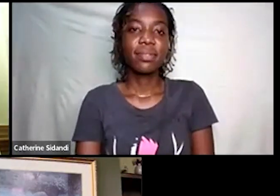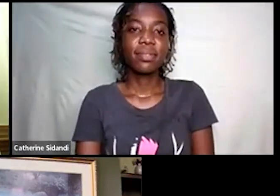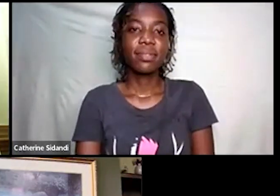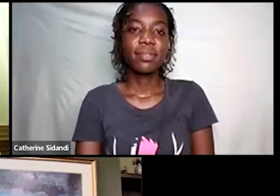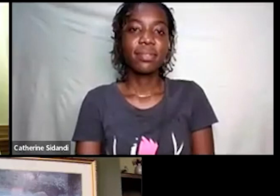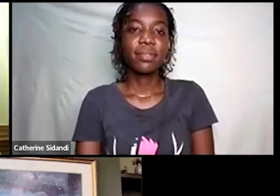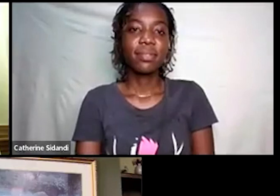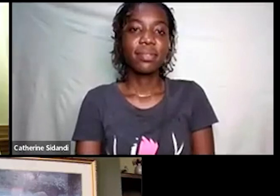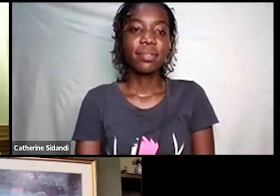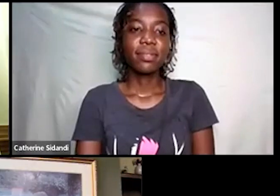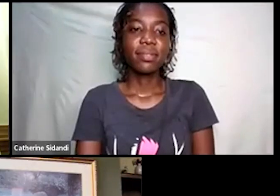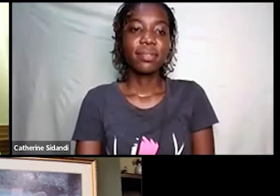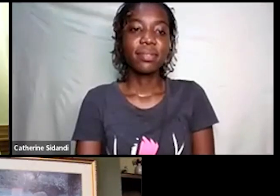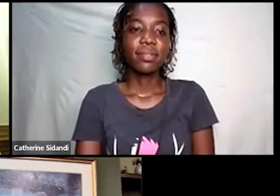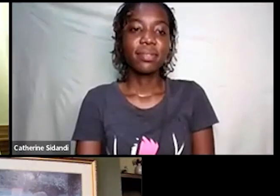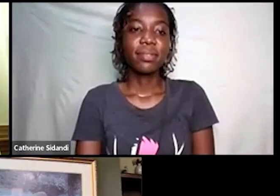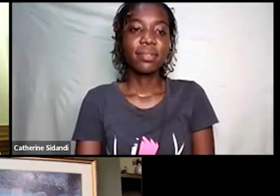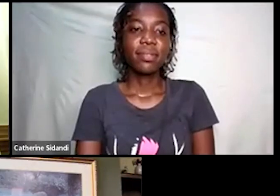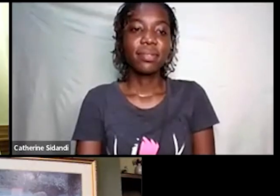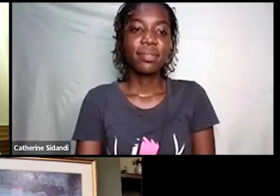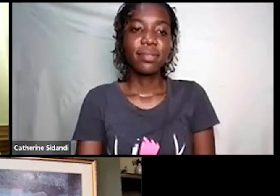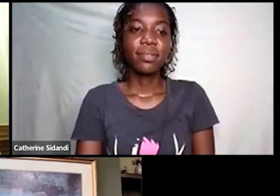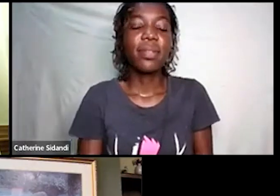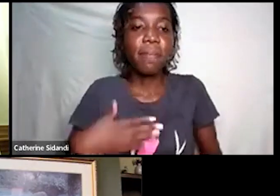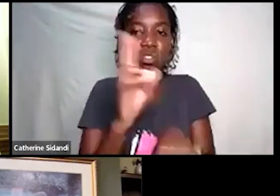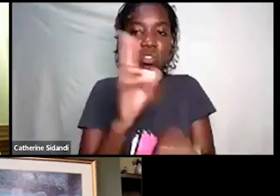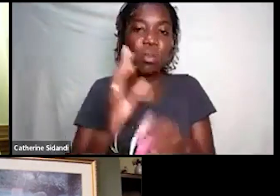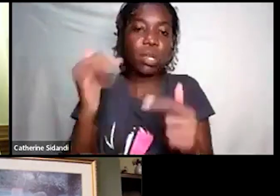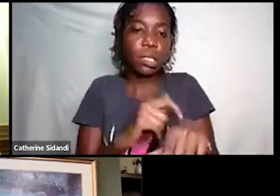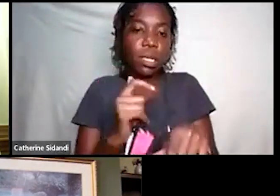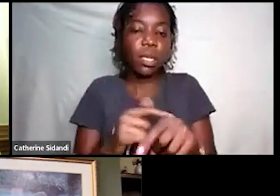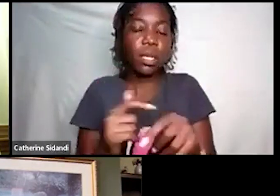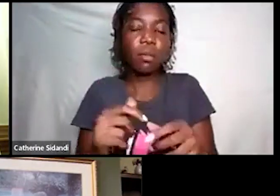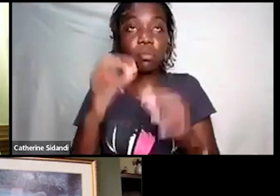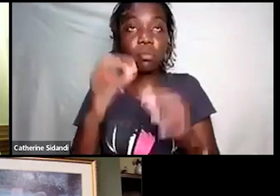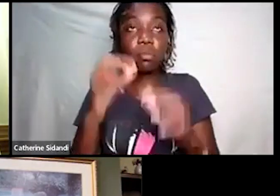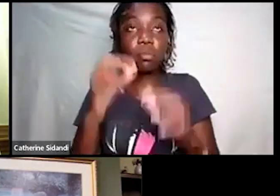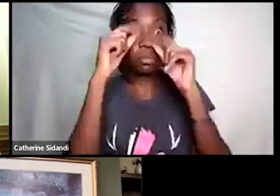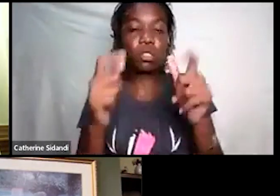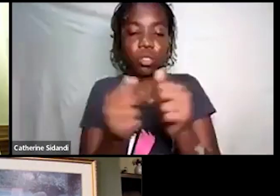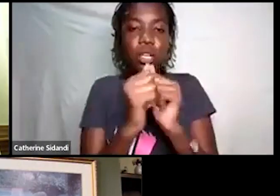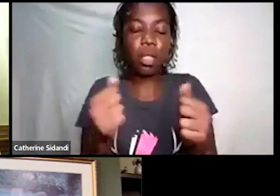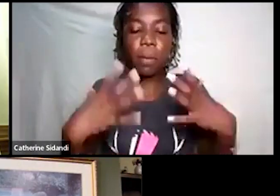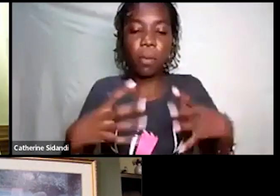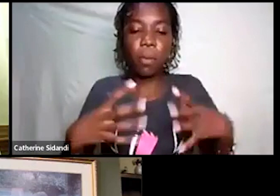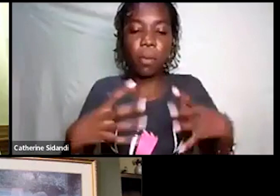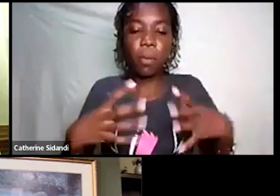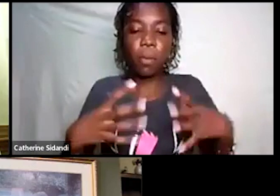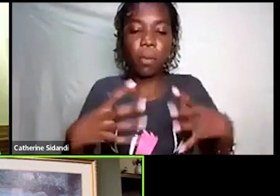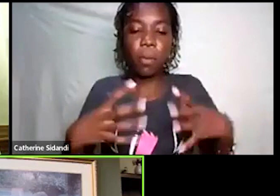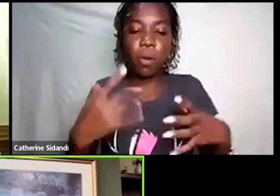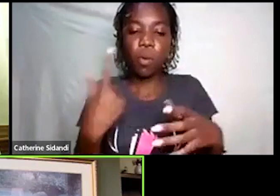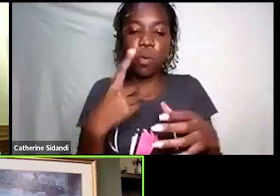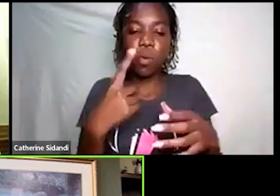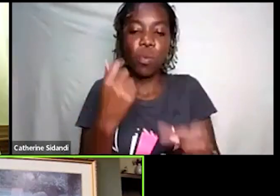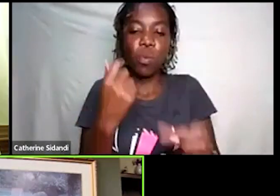because we spend most of our awake hours with the people that we work with, relationships are invariably going to happen.